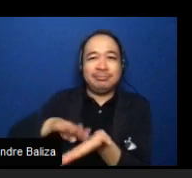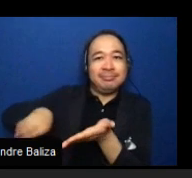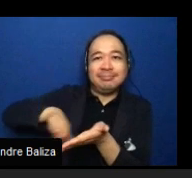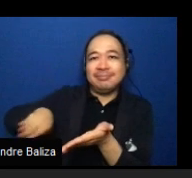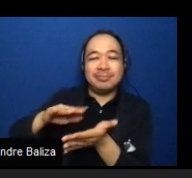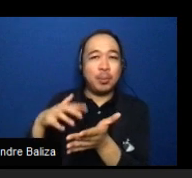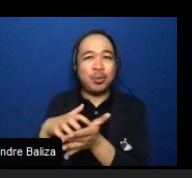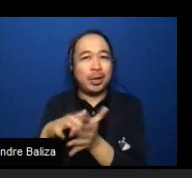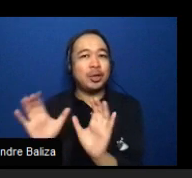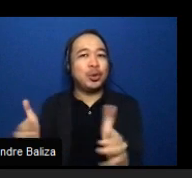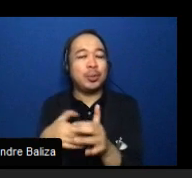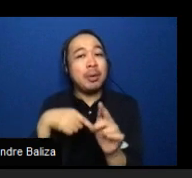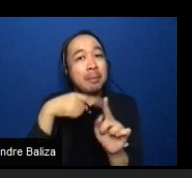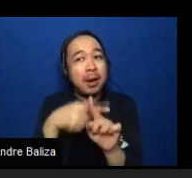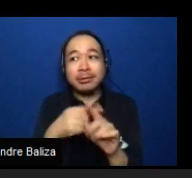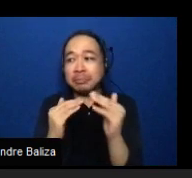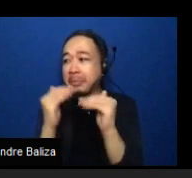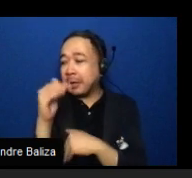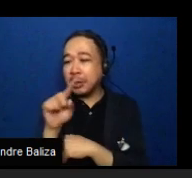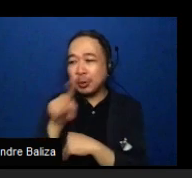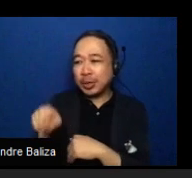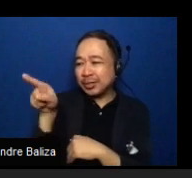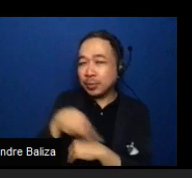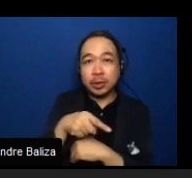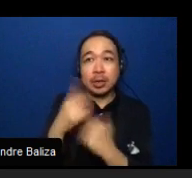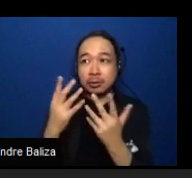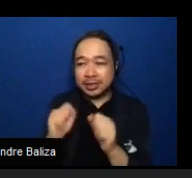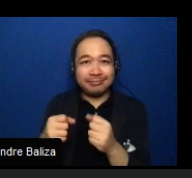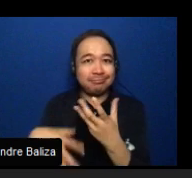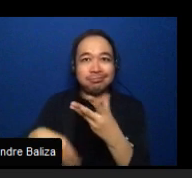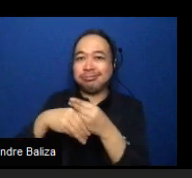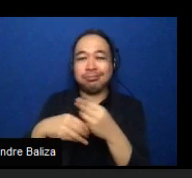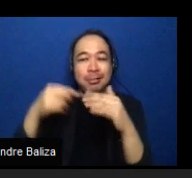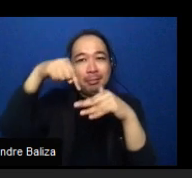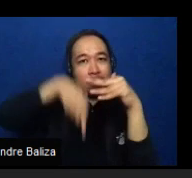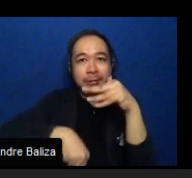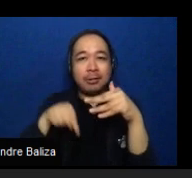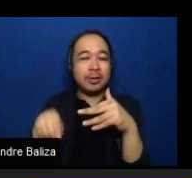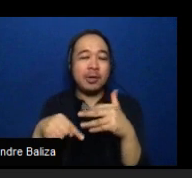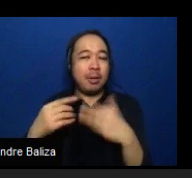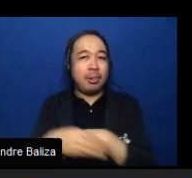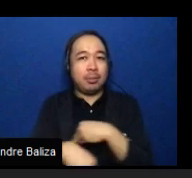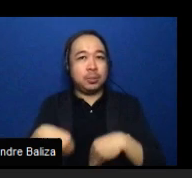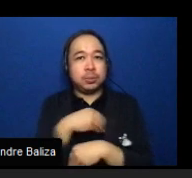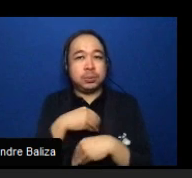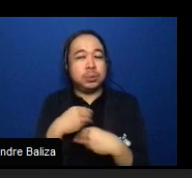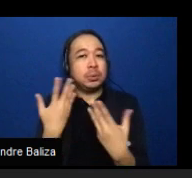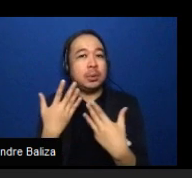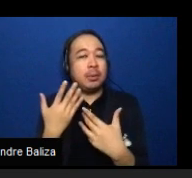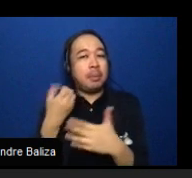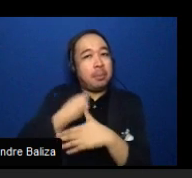forms of discrimination that compound violence of sexual and reproductive rights. Yet, we are strongly concerned